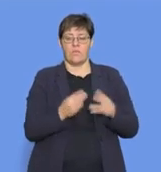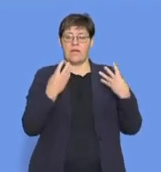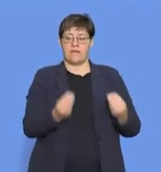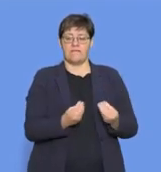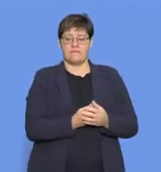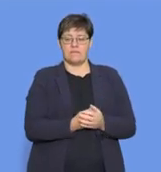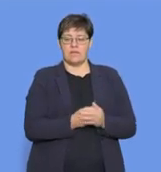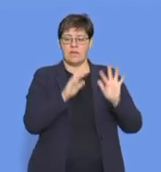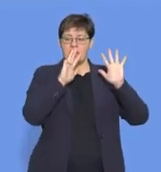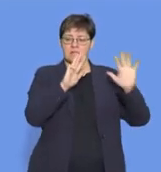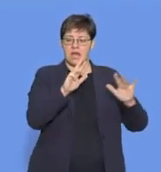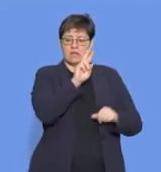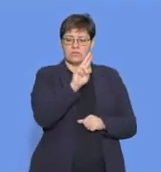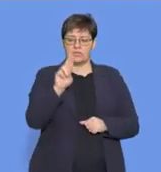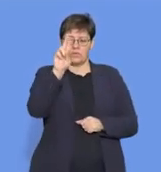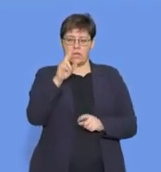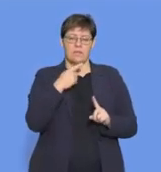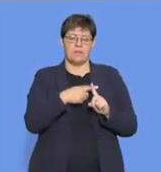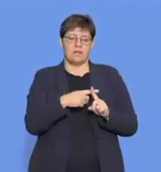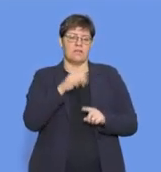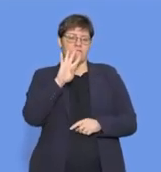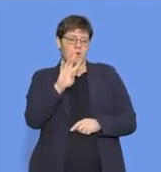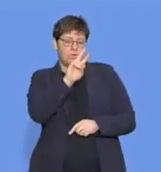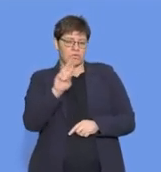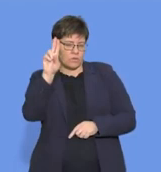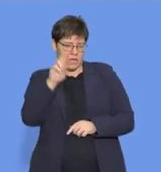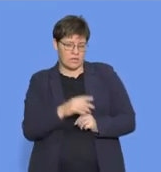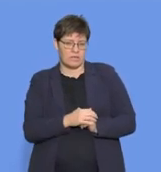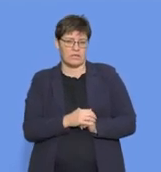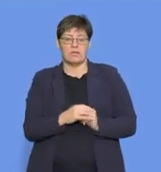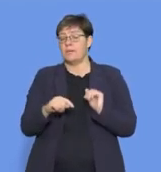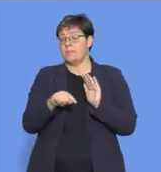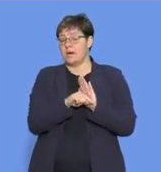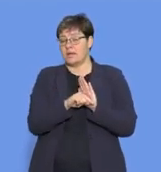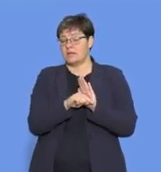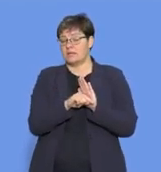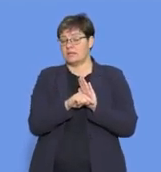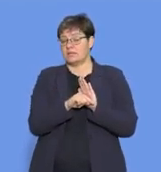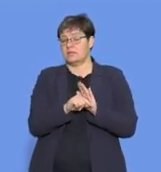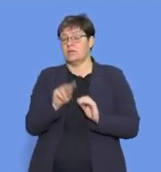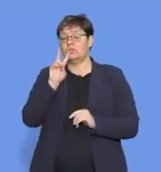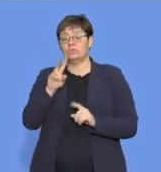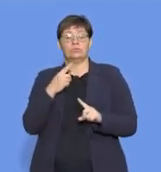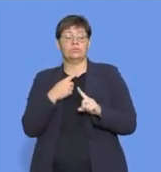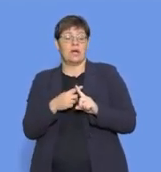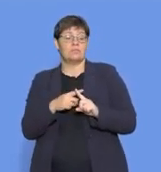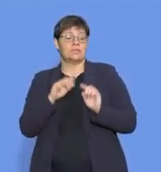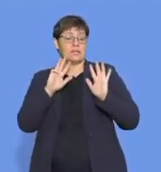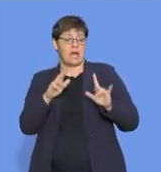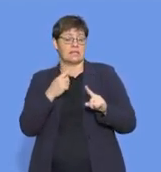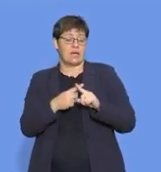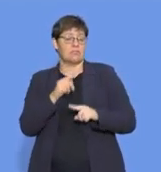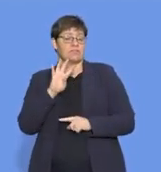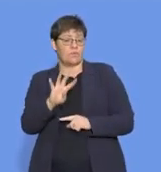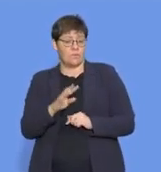Okay, so we got 9 squared plus 4 squared minus 2 times